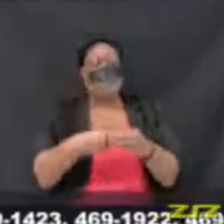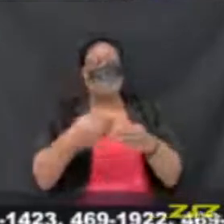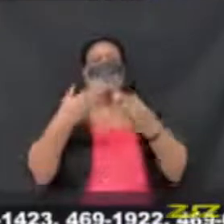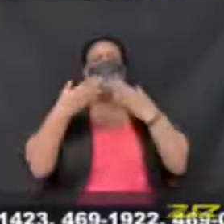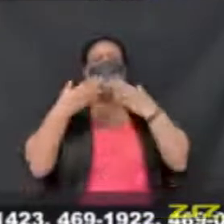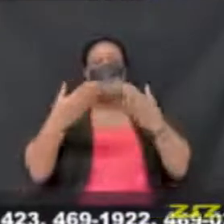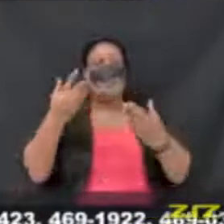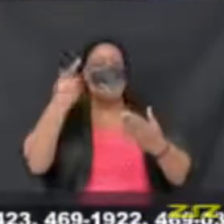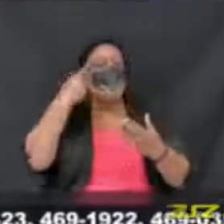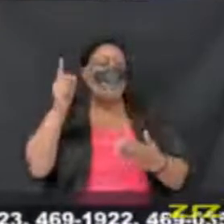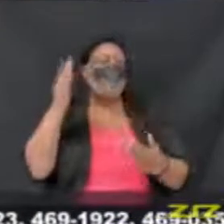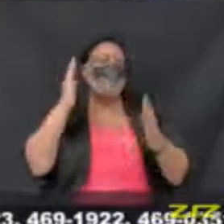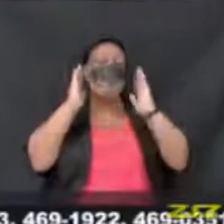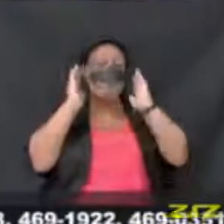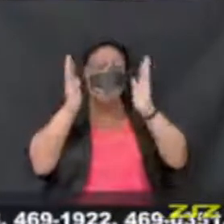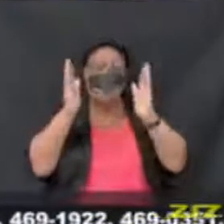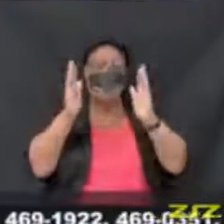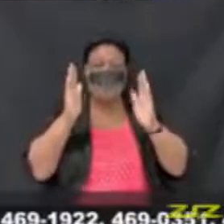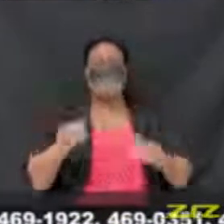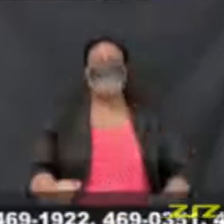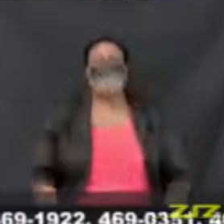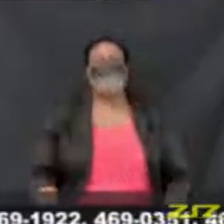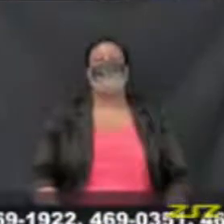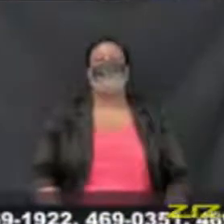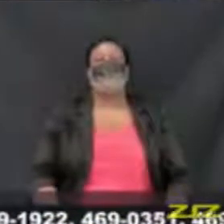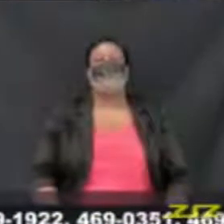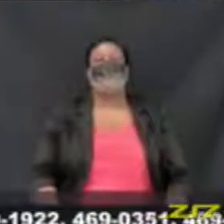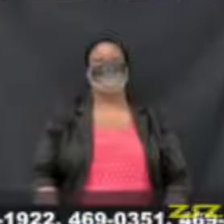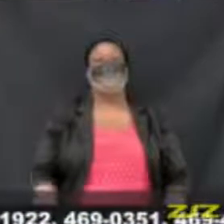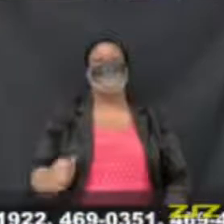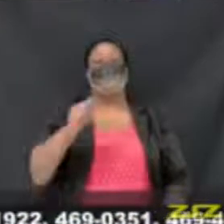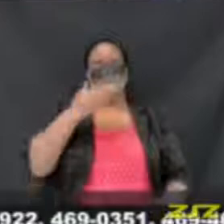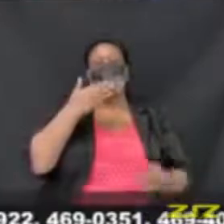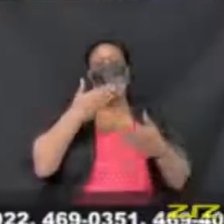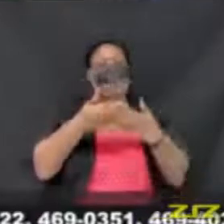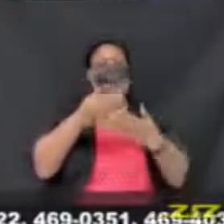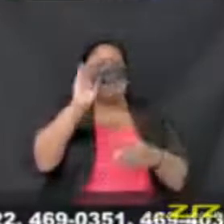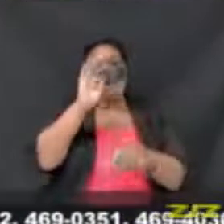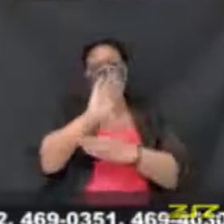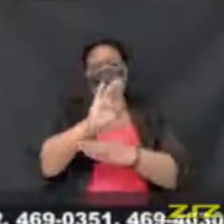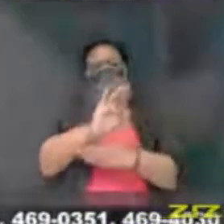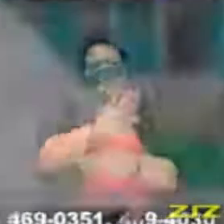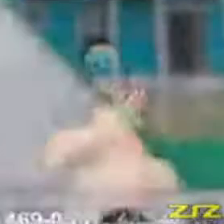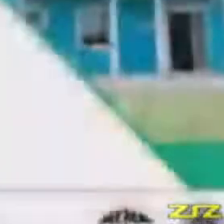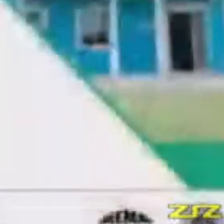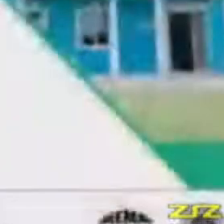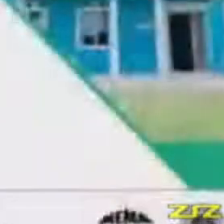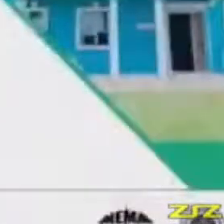for listening. I am Michelle Rodriguez saying, do have a great evening.